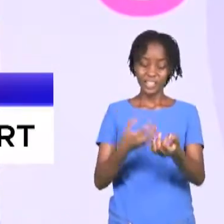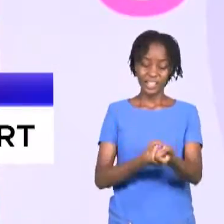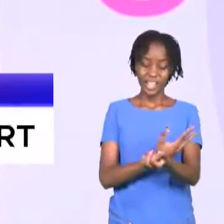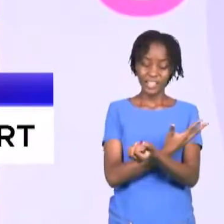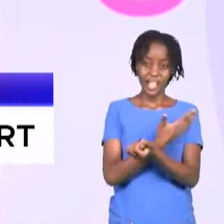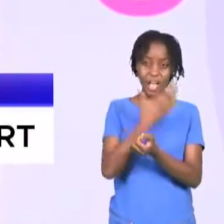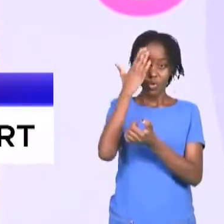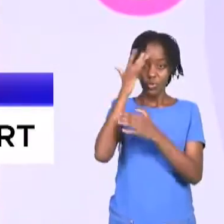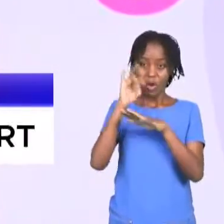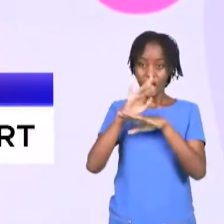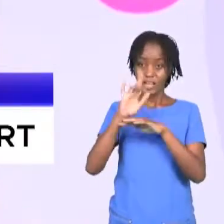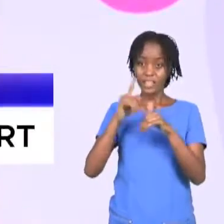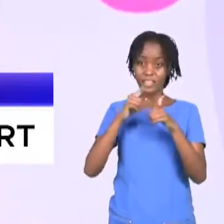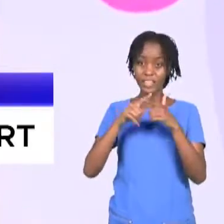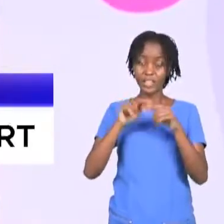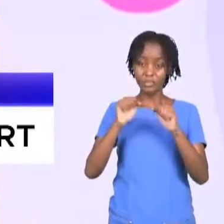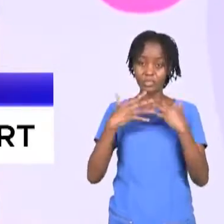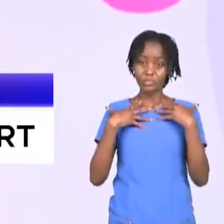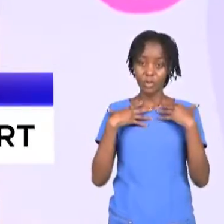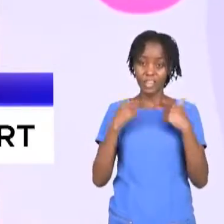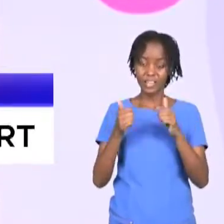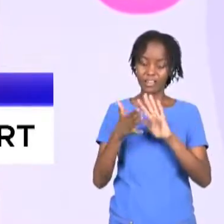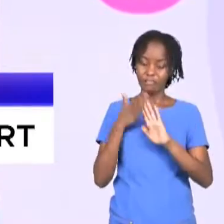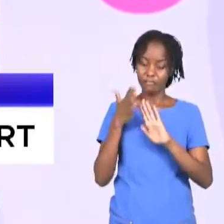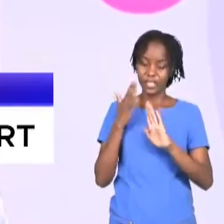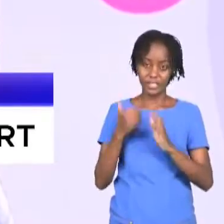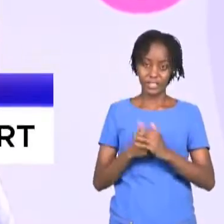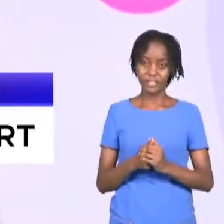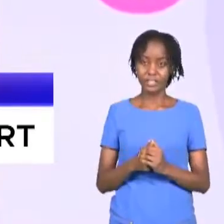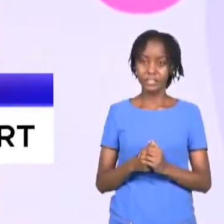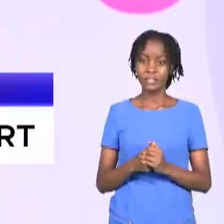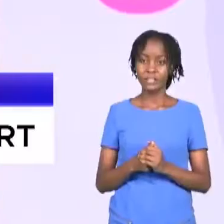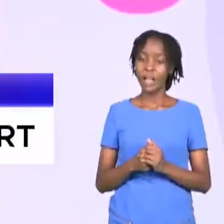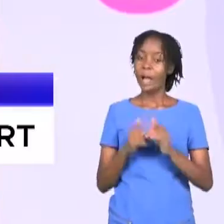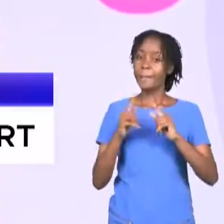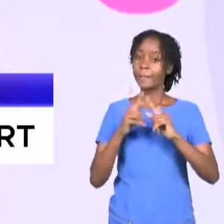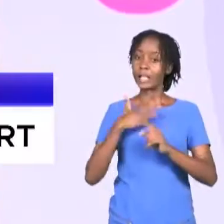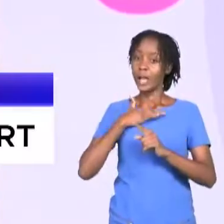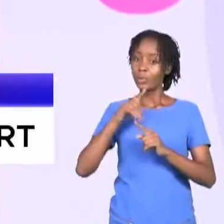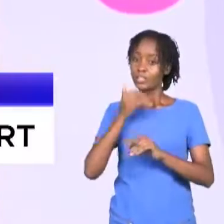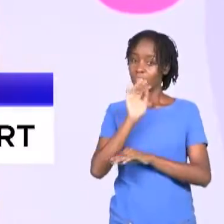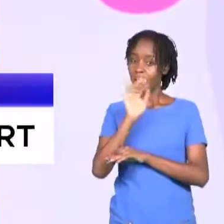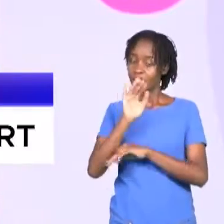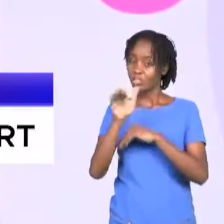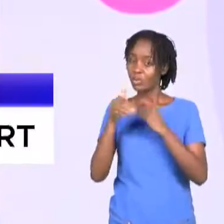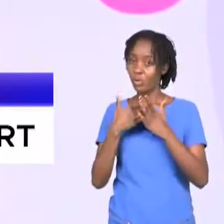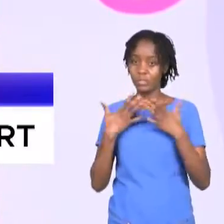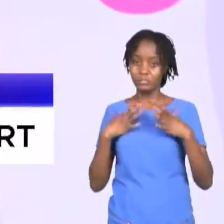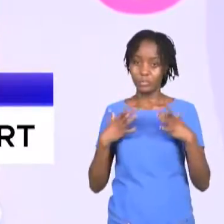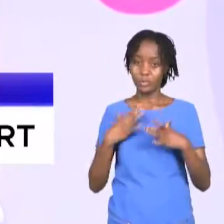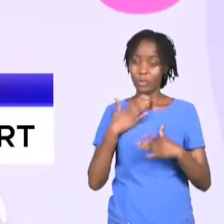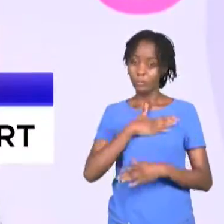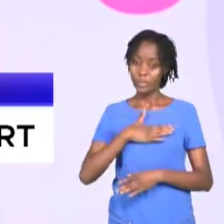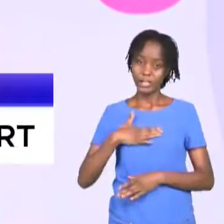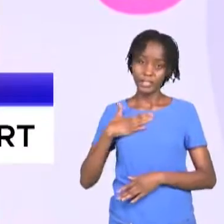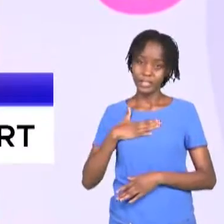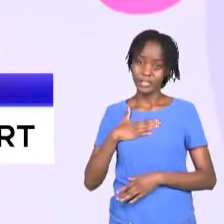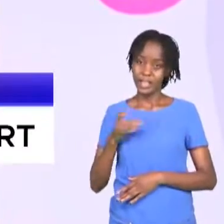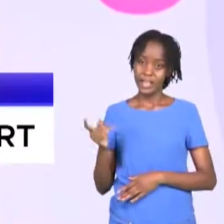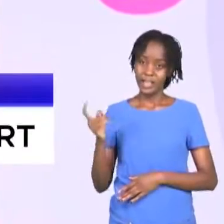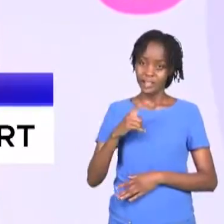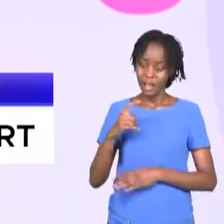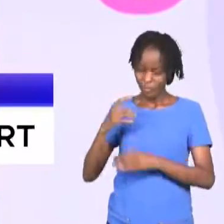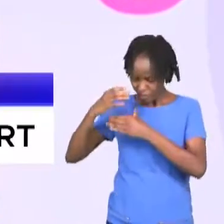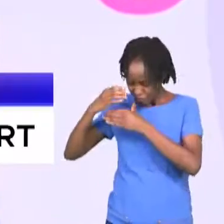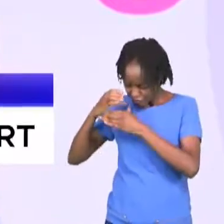na tiba, inaweza tibika. Kwa hivyo vile tunahimiza wananchi wote wakuje kwanza kwa screening kama